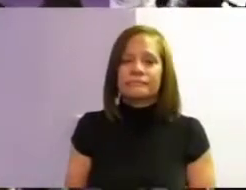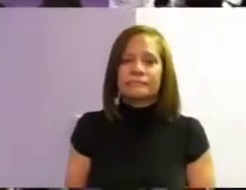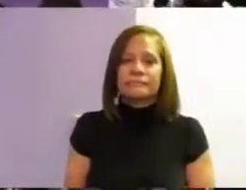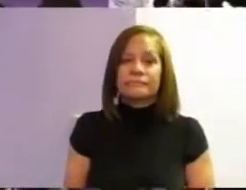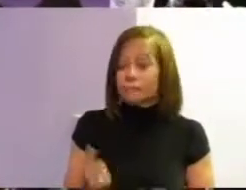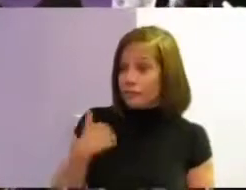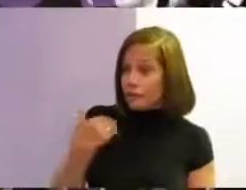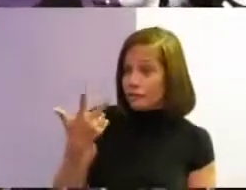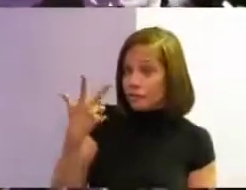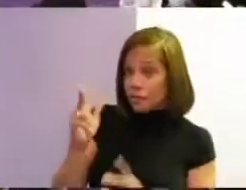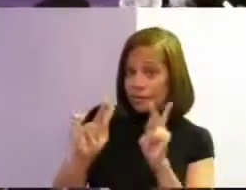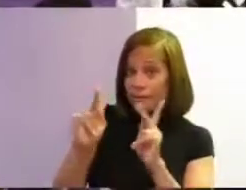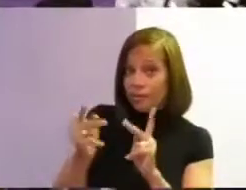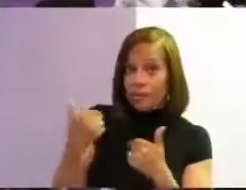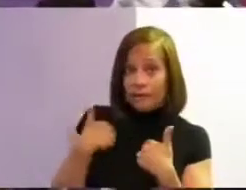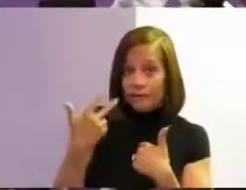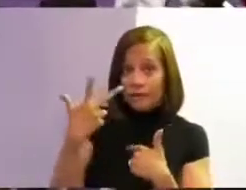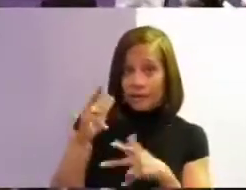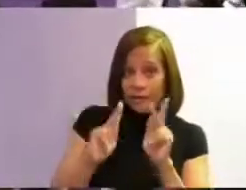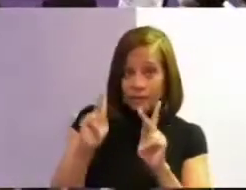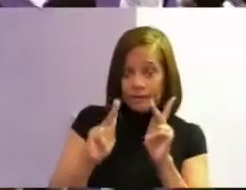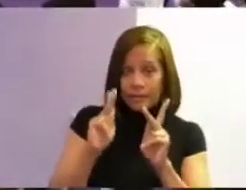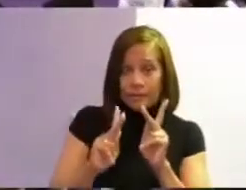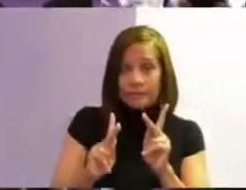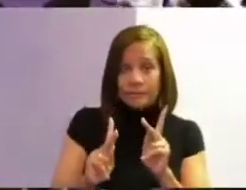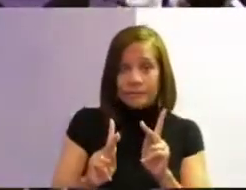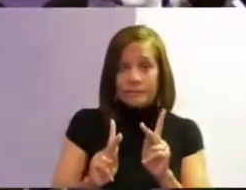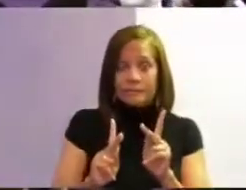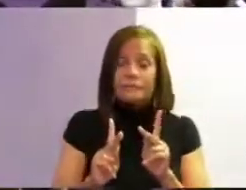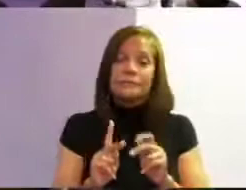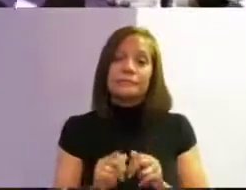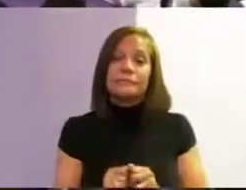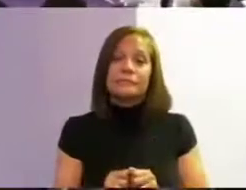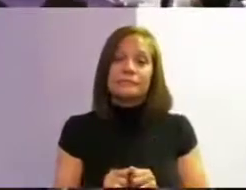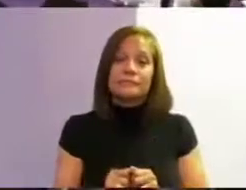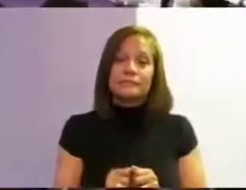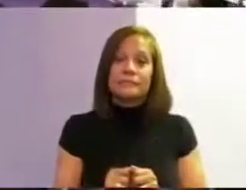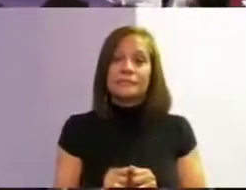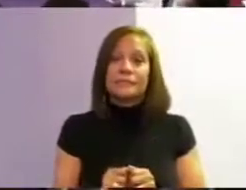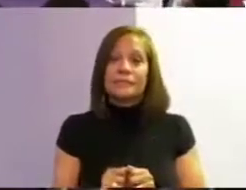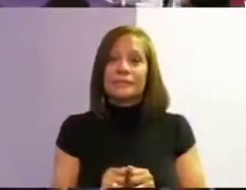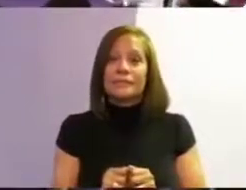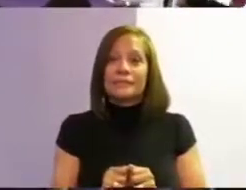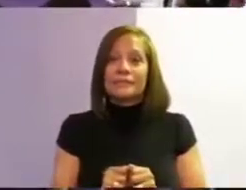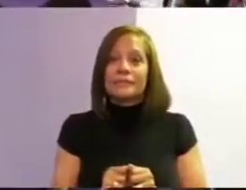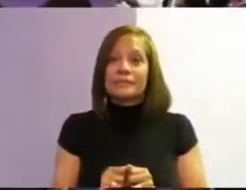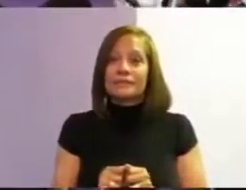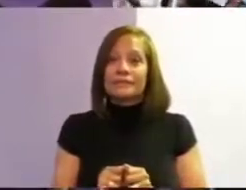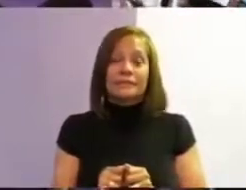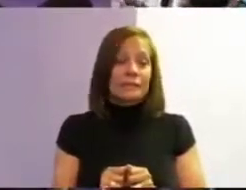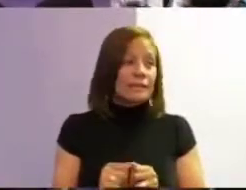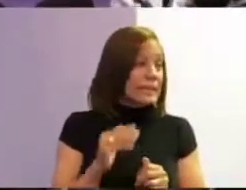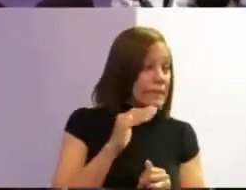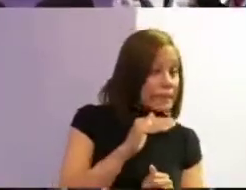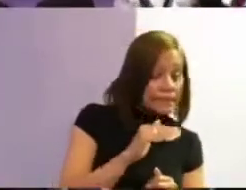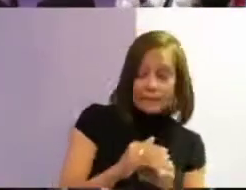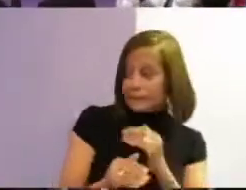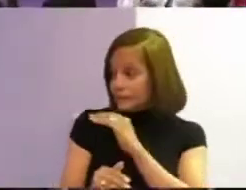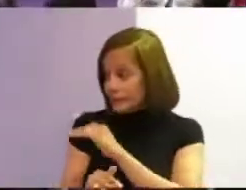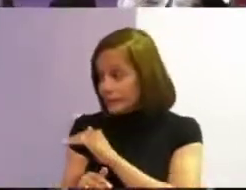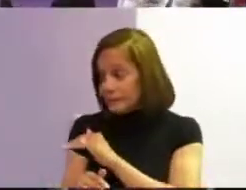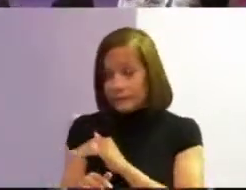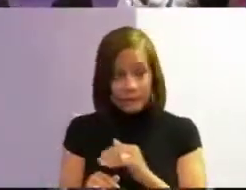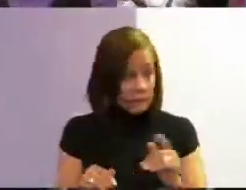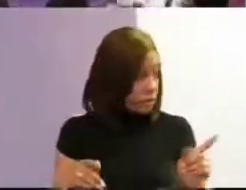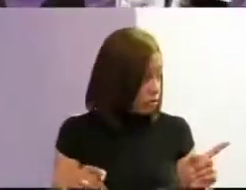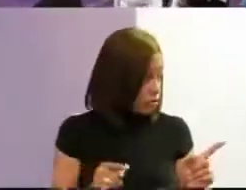You got three people? You got them? Lean over to both of them, the other two you got. Say, do you